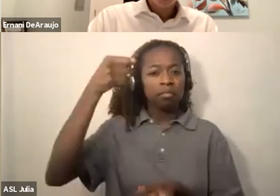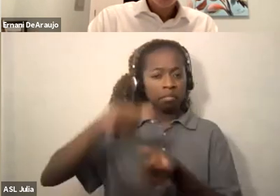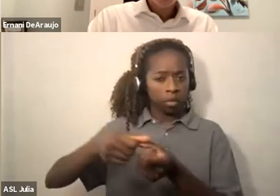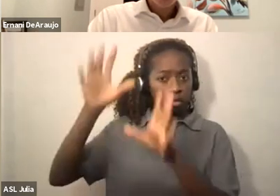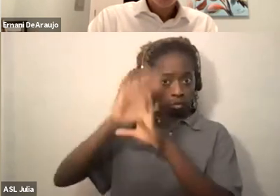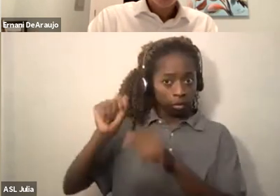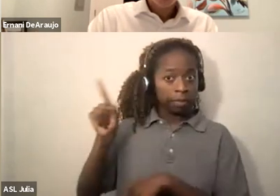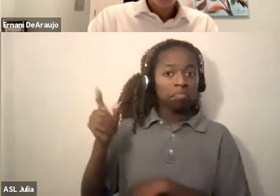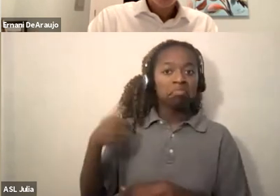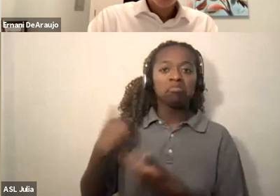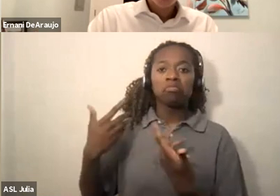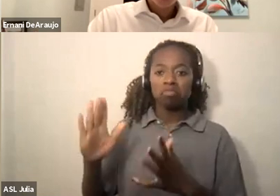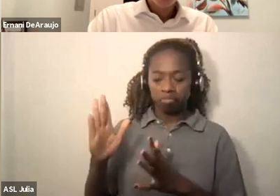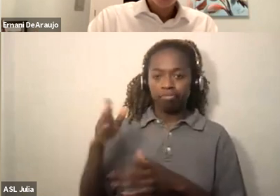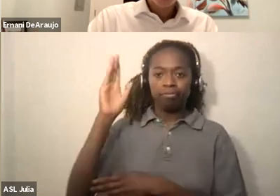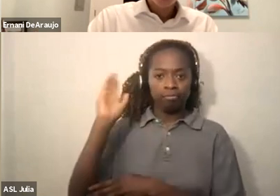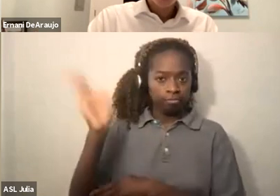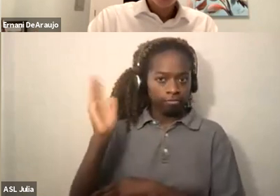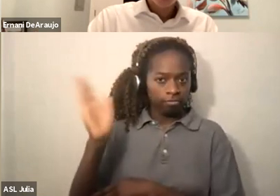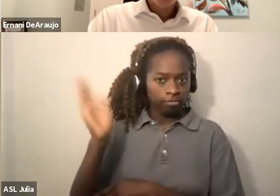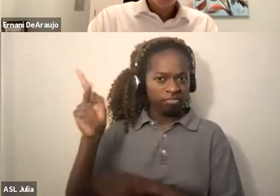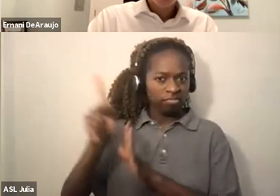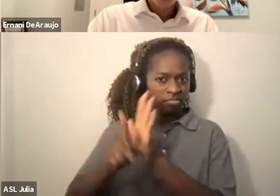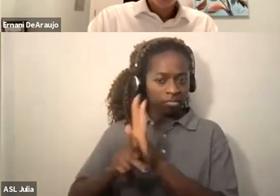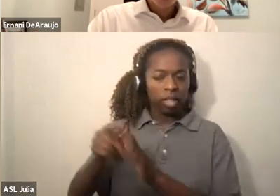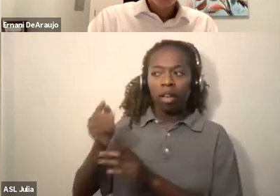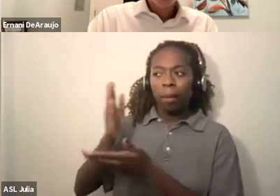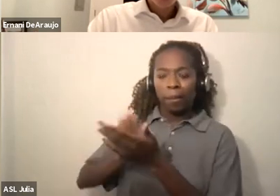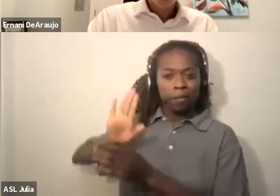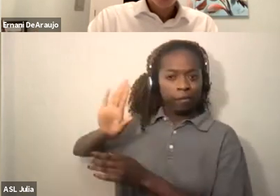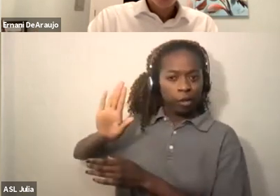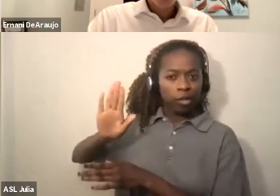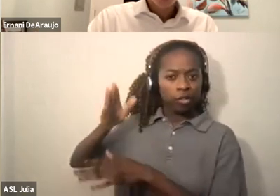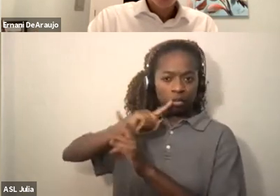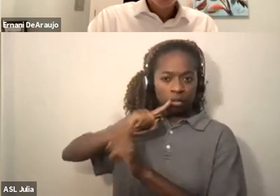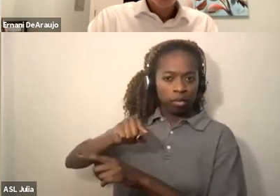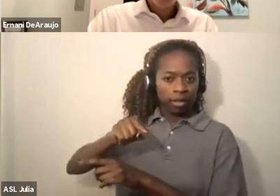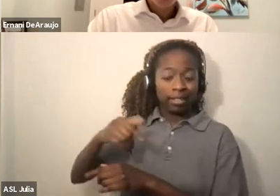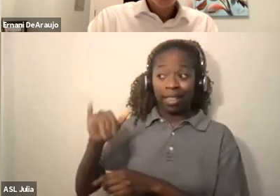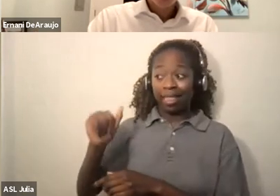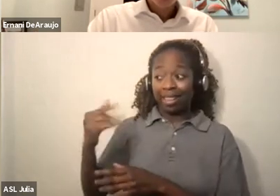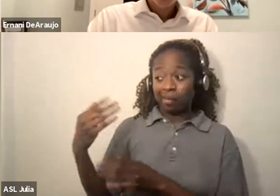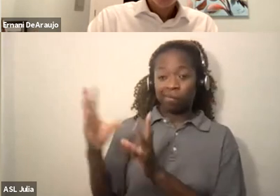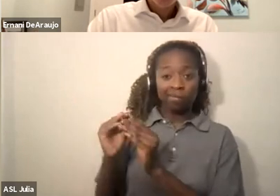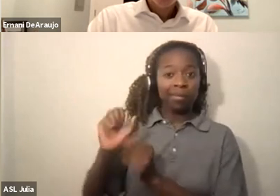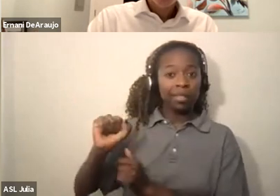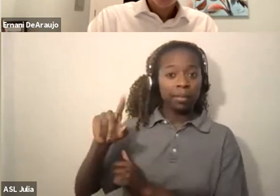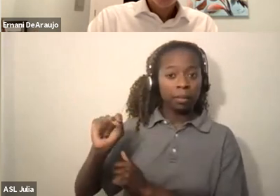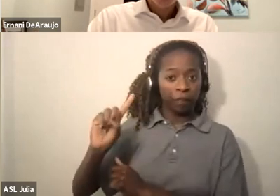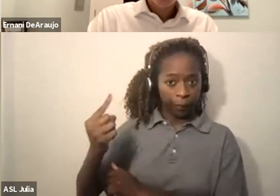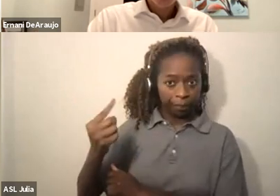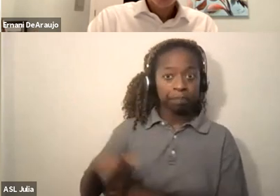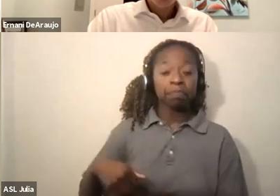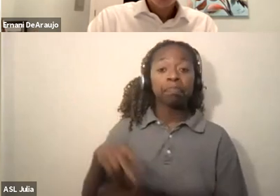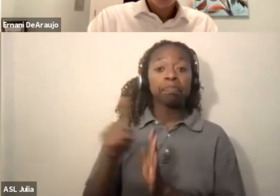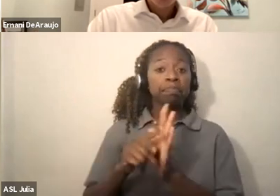presented this policy to the committee as part of her superintendent's report at our september first meeting the policy states that all